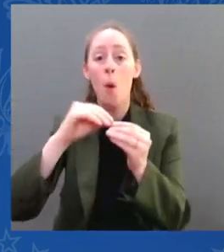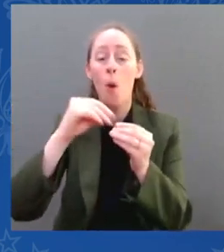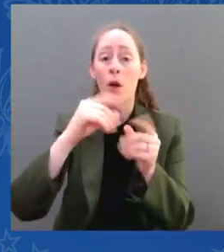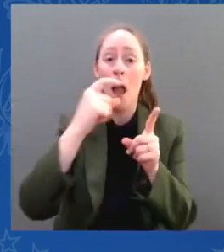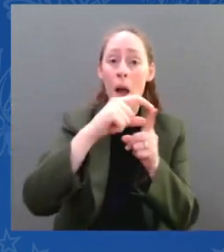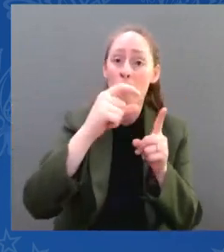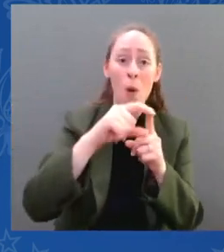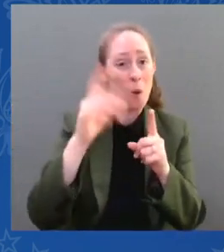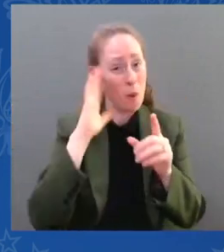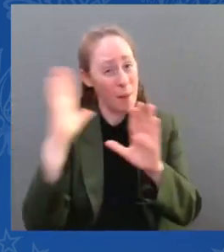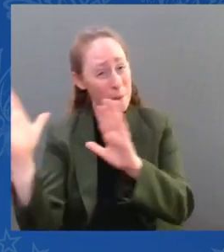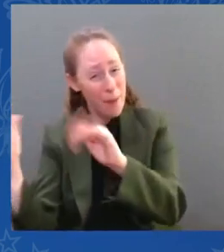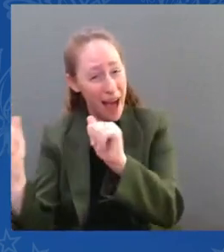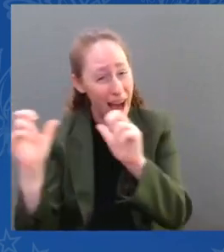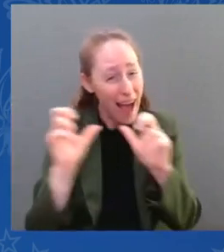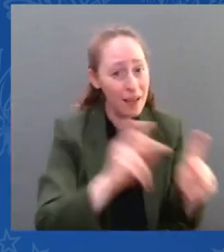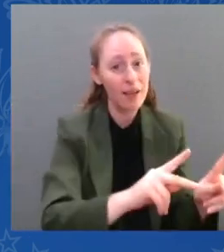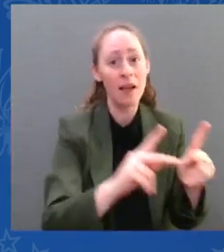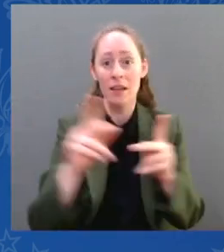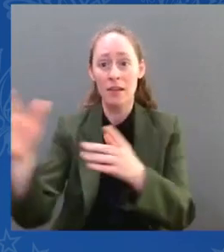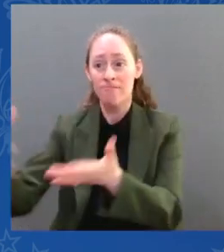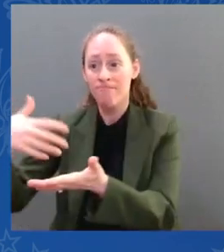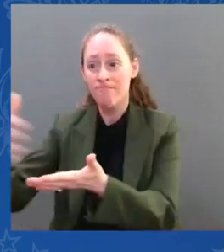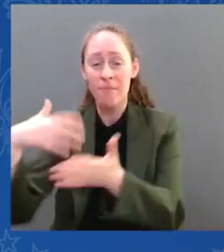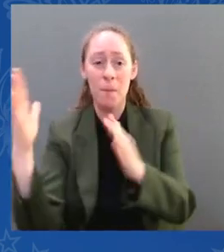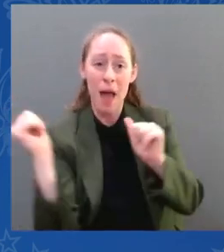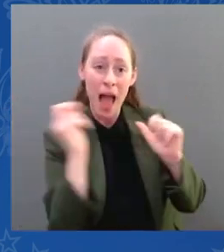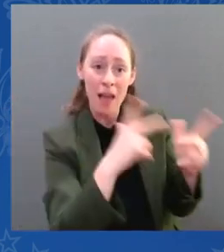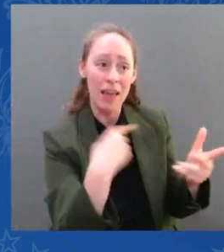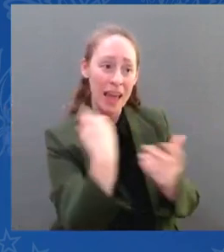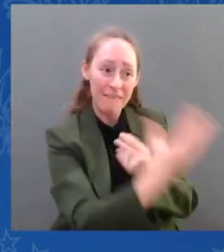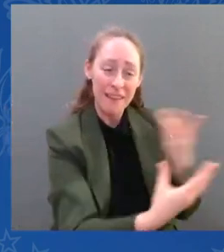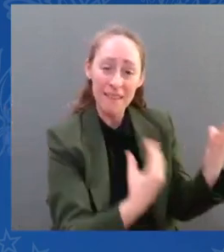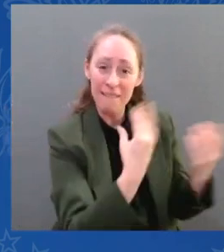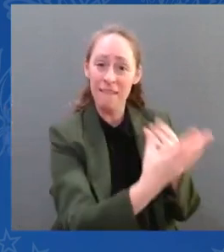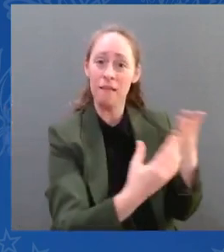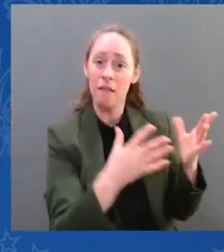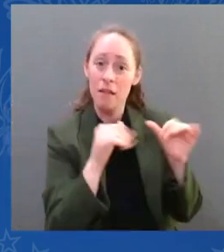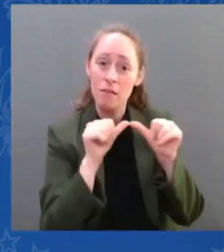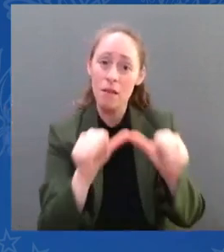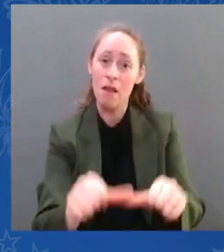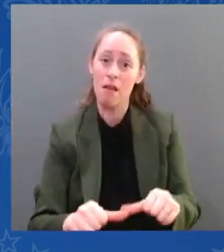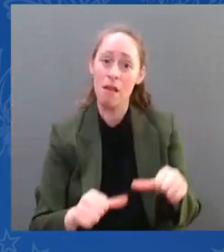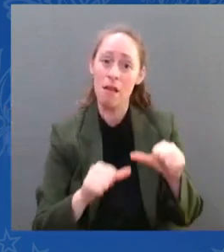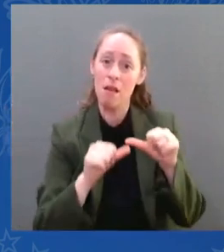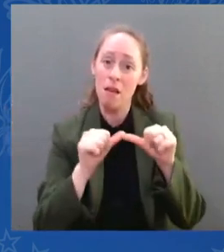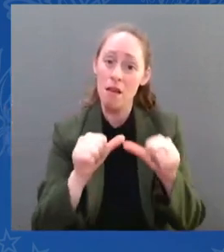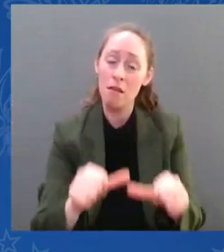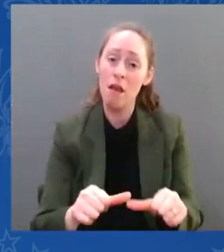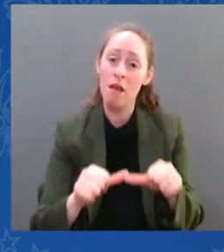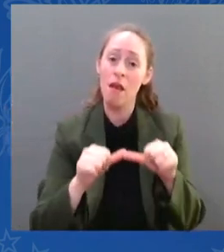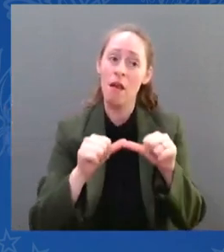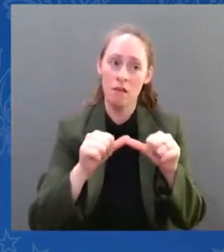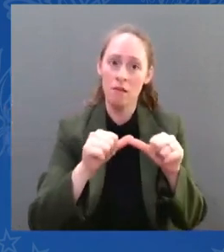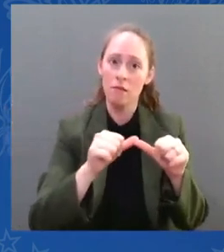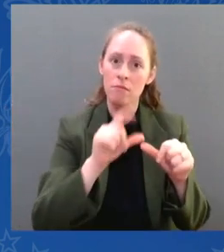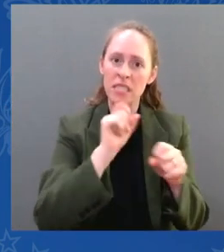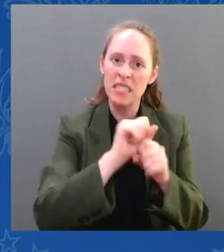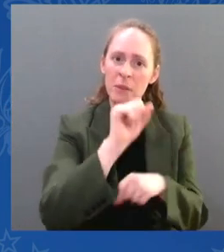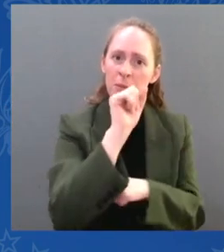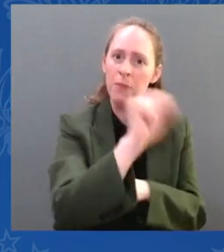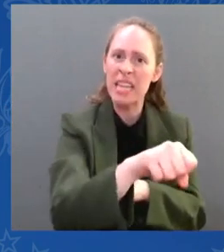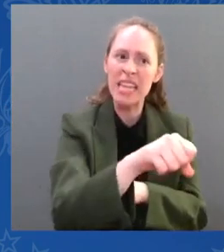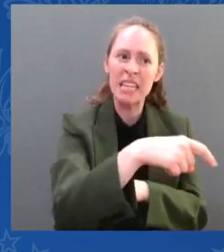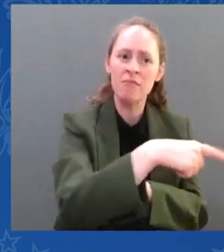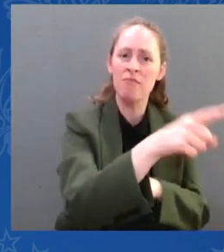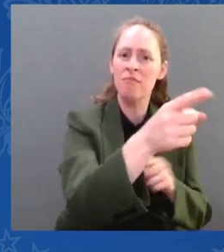and directly contributed to the enemy's ultimate defeat. Specialist 5 Birdwell's extraordinary heroism and selflessness above and beyond the call of